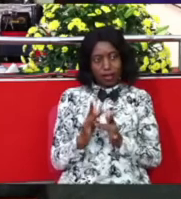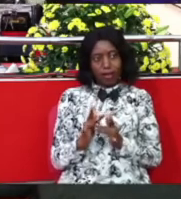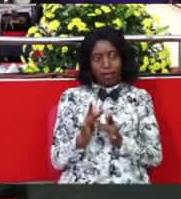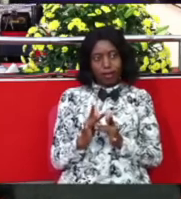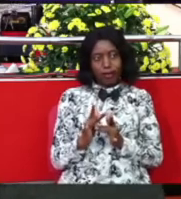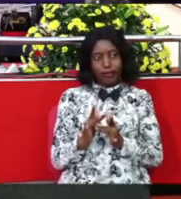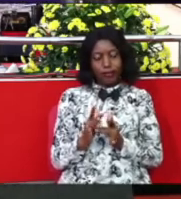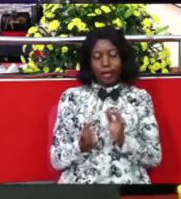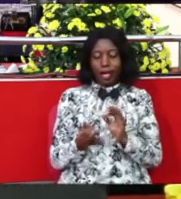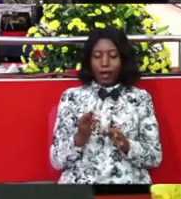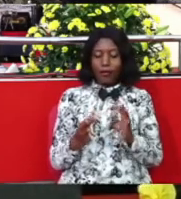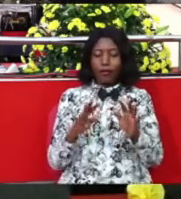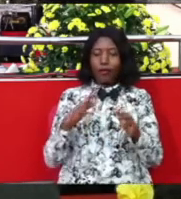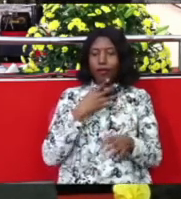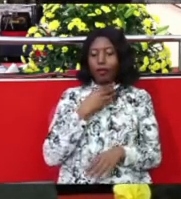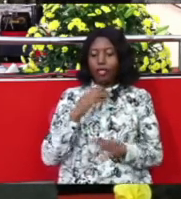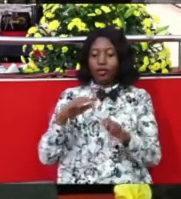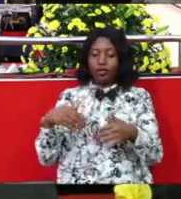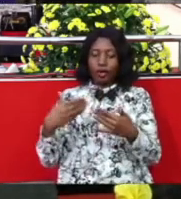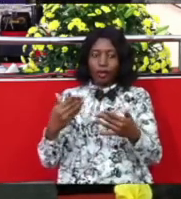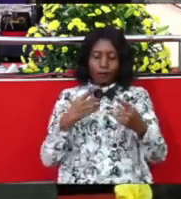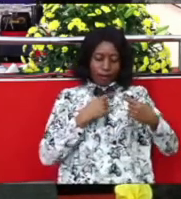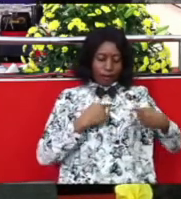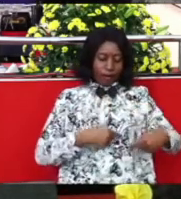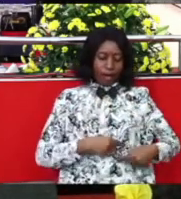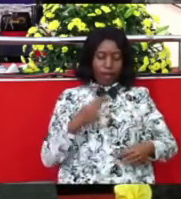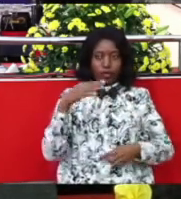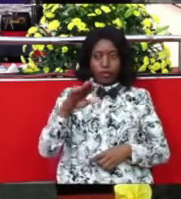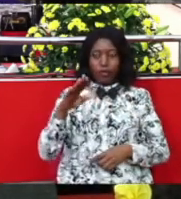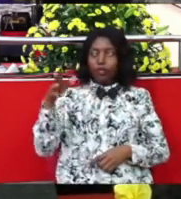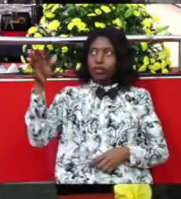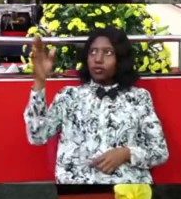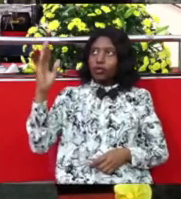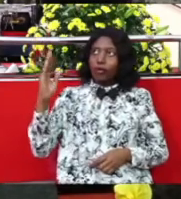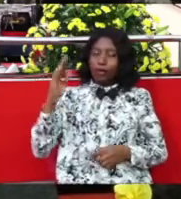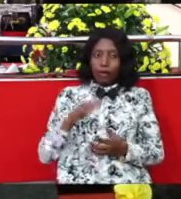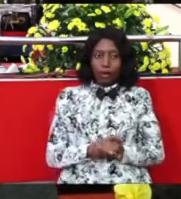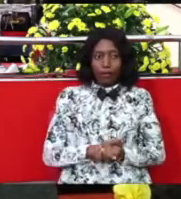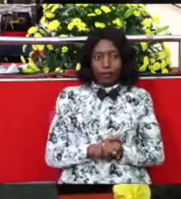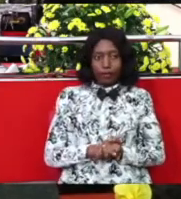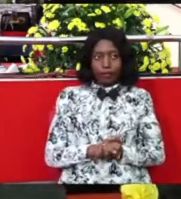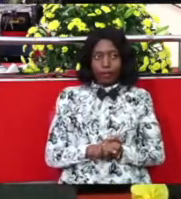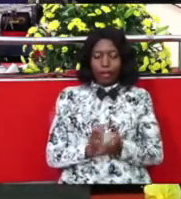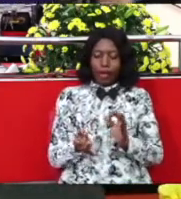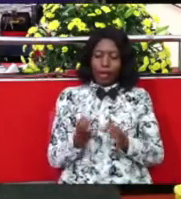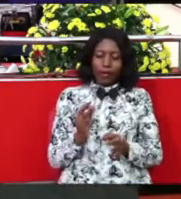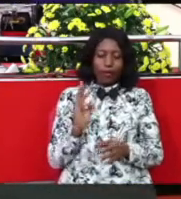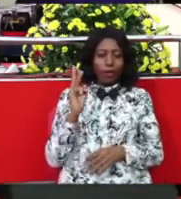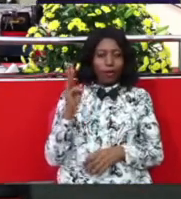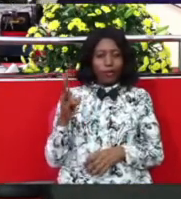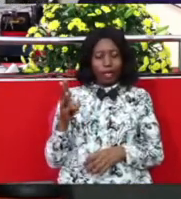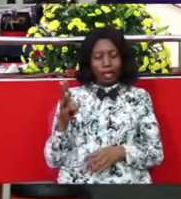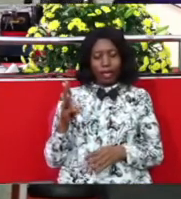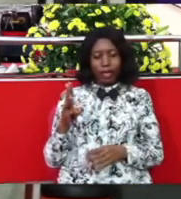To give his heart to God. Anga ambaye anataka kupeana moyo wake kwa Mungu. And you are willing to ask God to